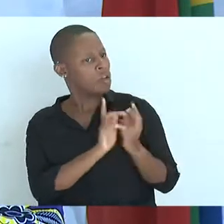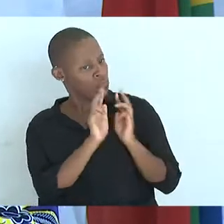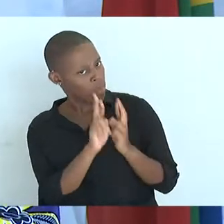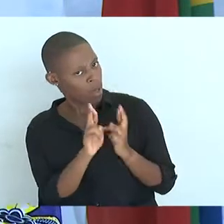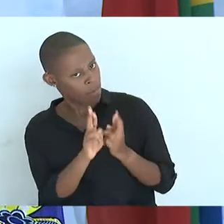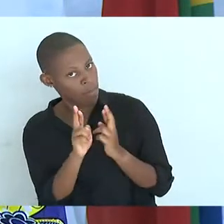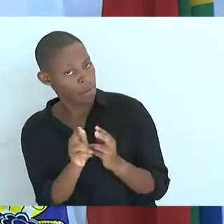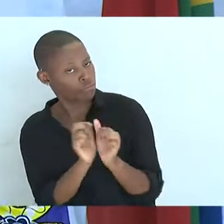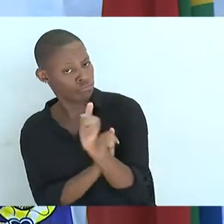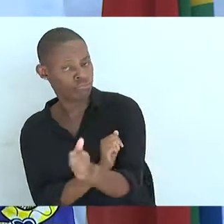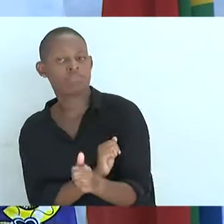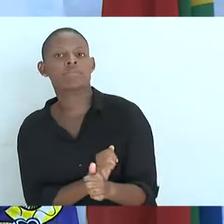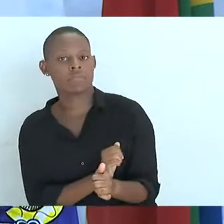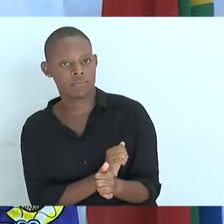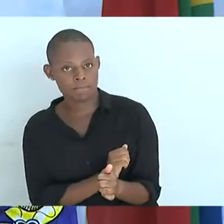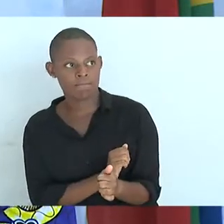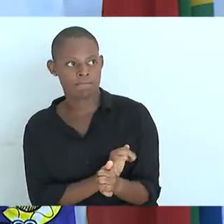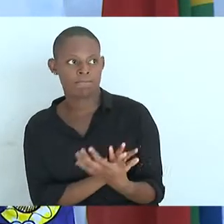but also